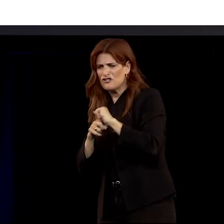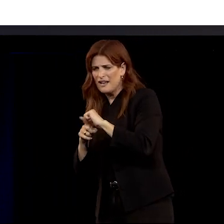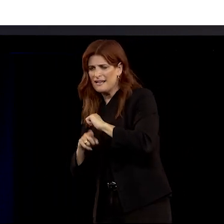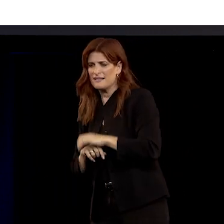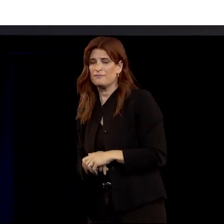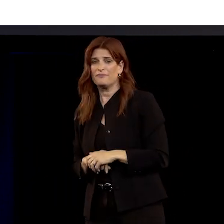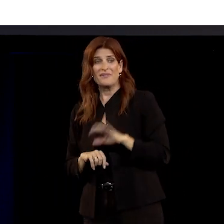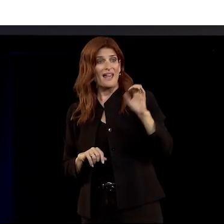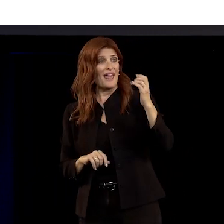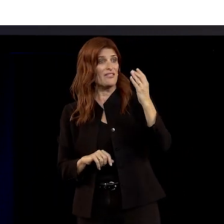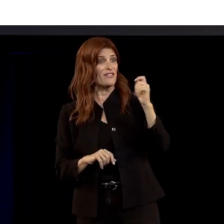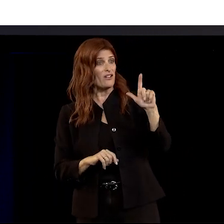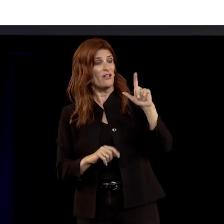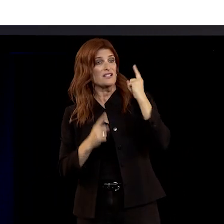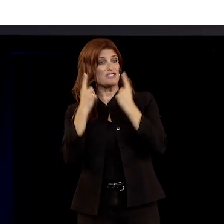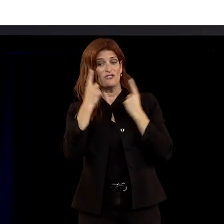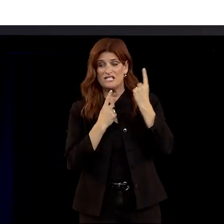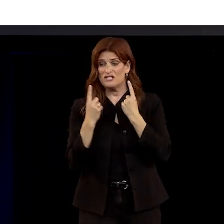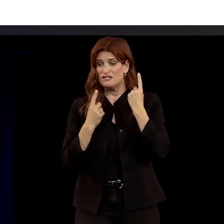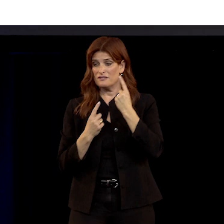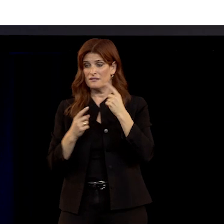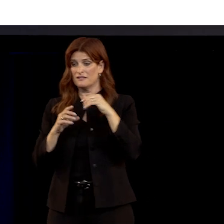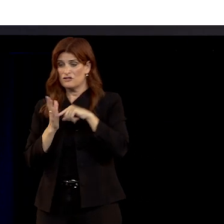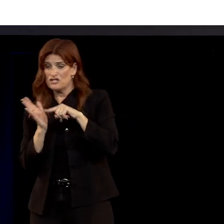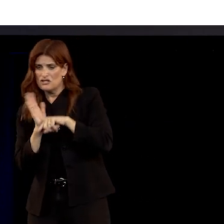and identity-based consequences.